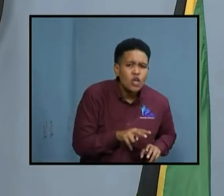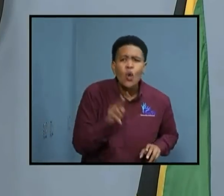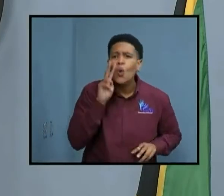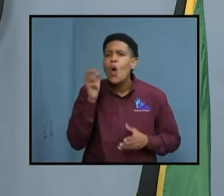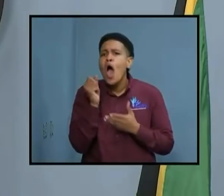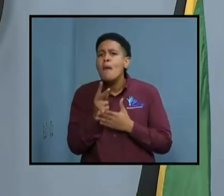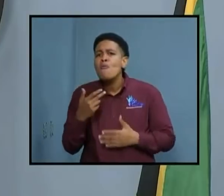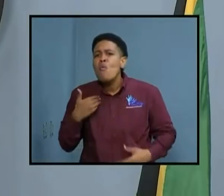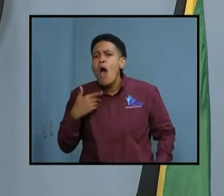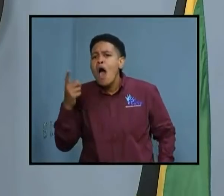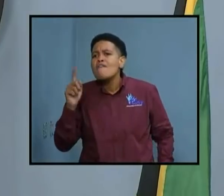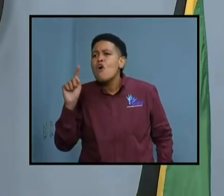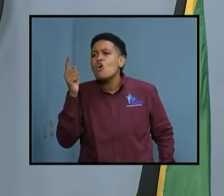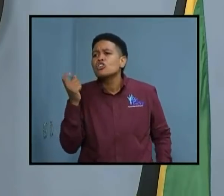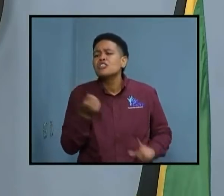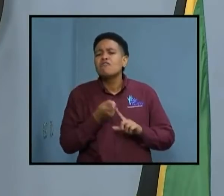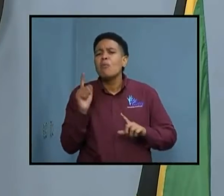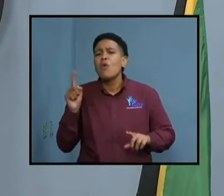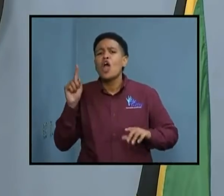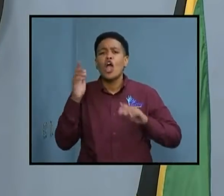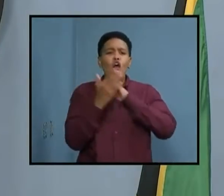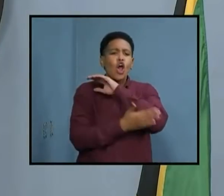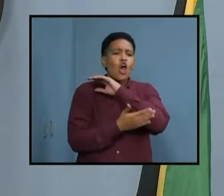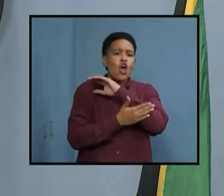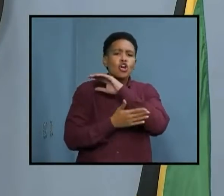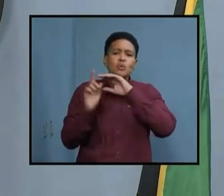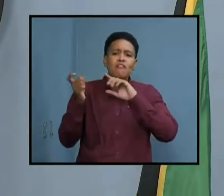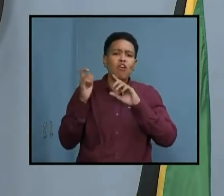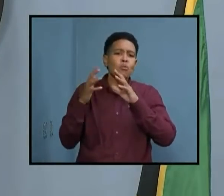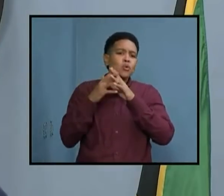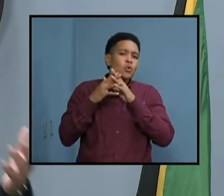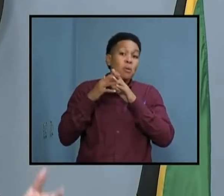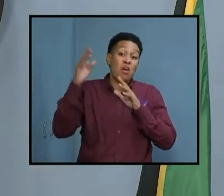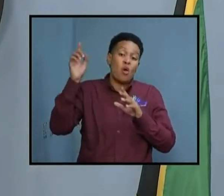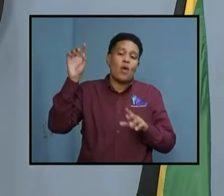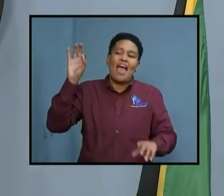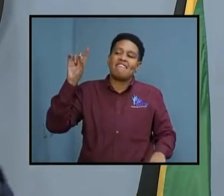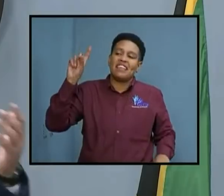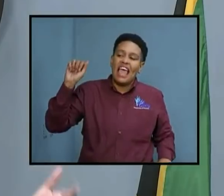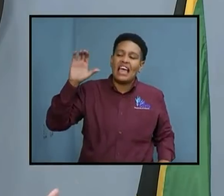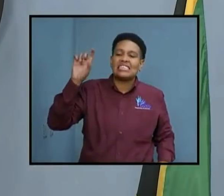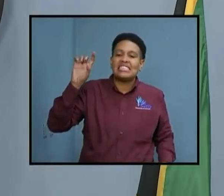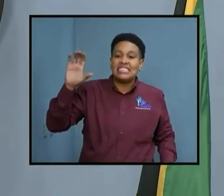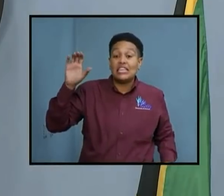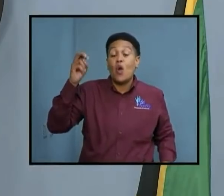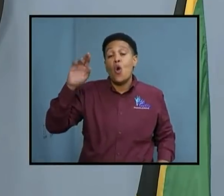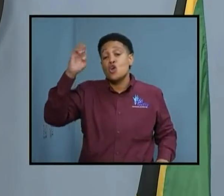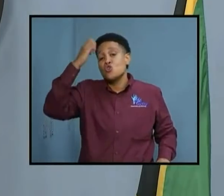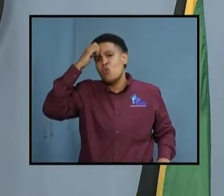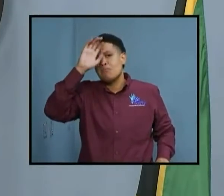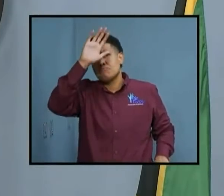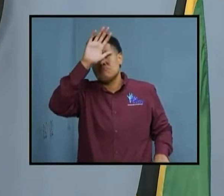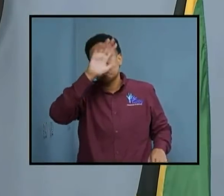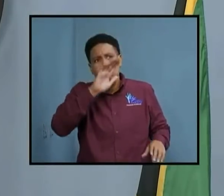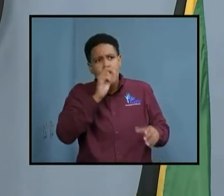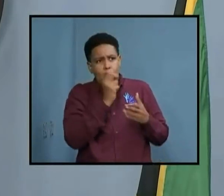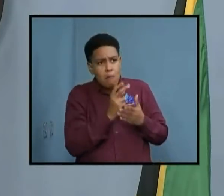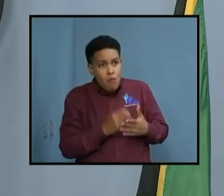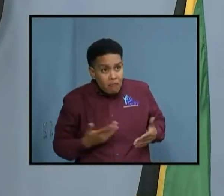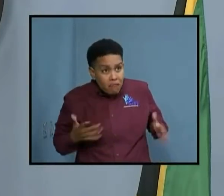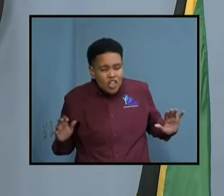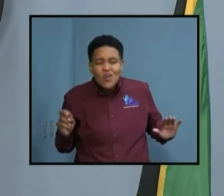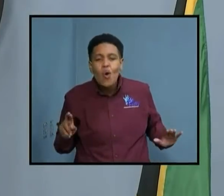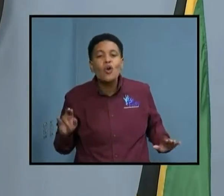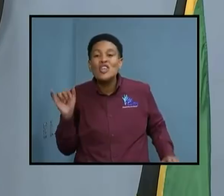whether in the country of origin, in the US, the federal, FDA, CDC, or in Europe. They don't just